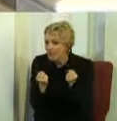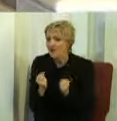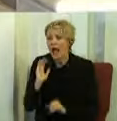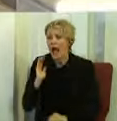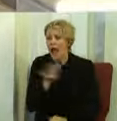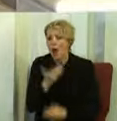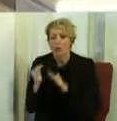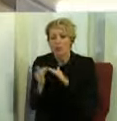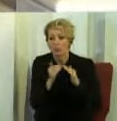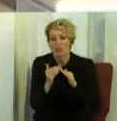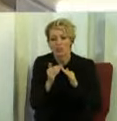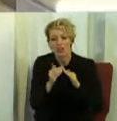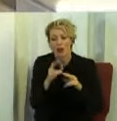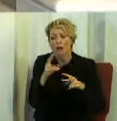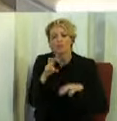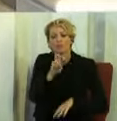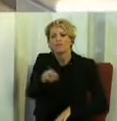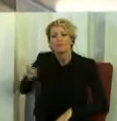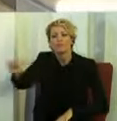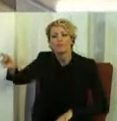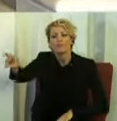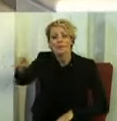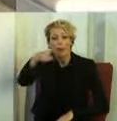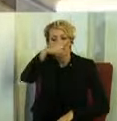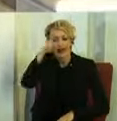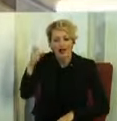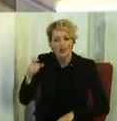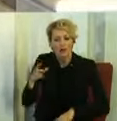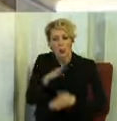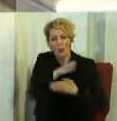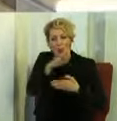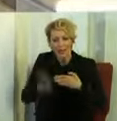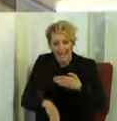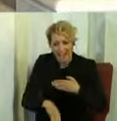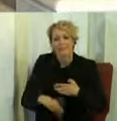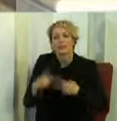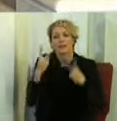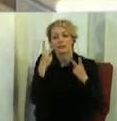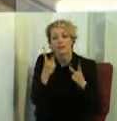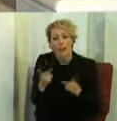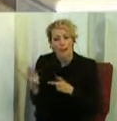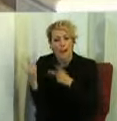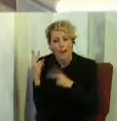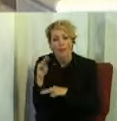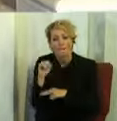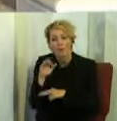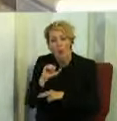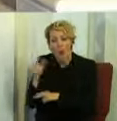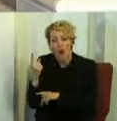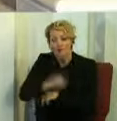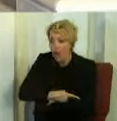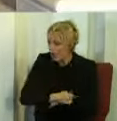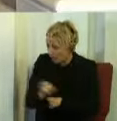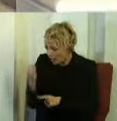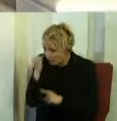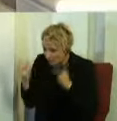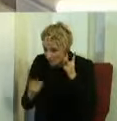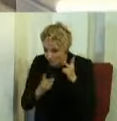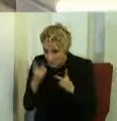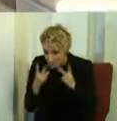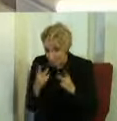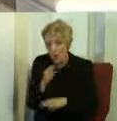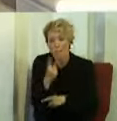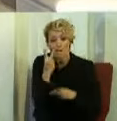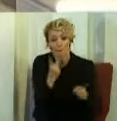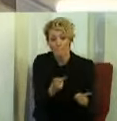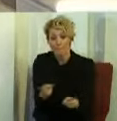for this Memorial Day weekend, and so we pray travelers' mercies upon them. And if you are visiting Los Angeles for this Memorial Day weekend, we